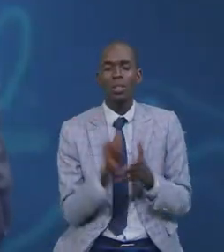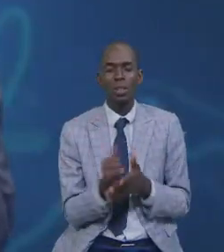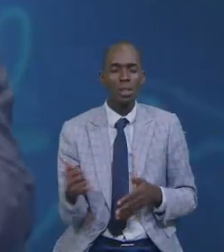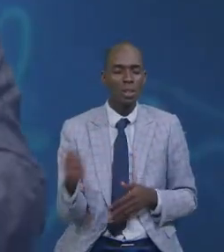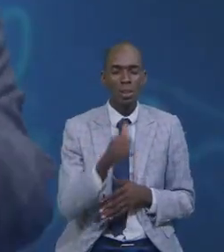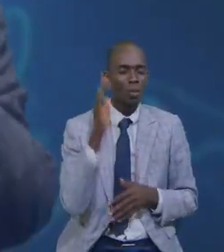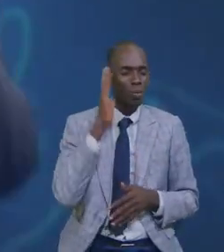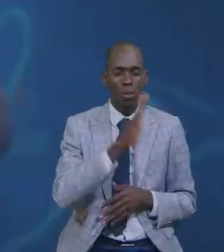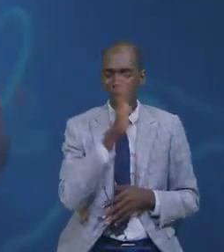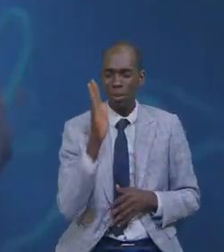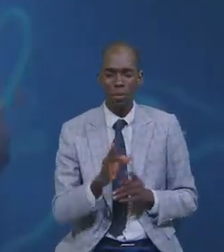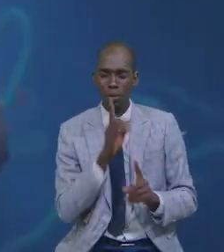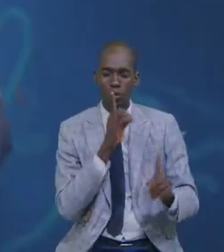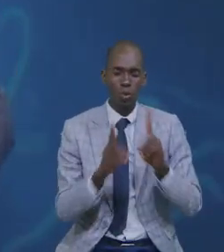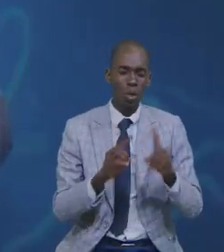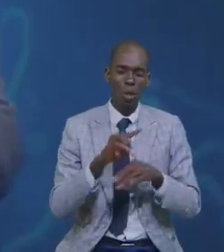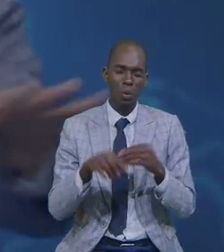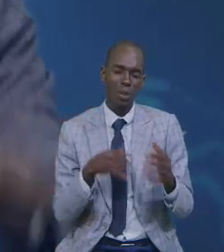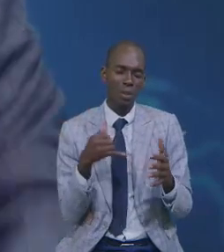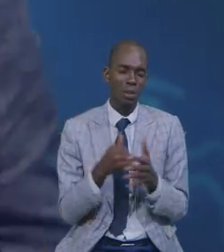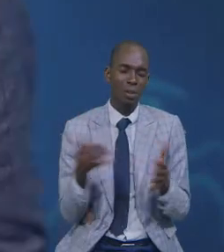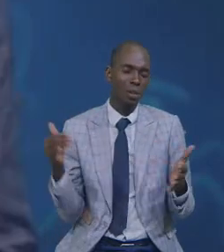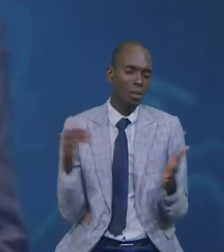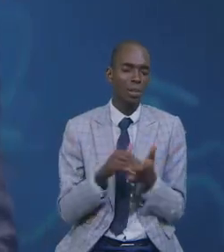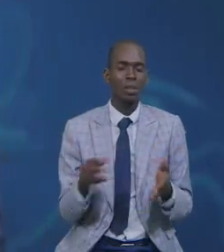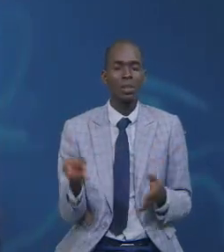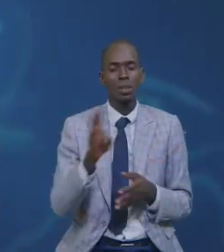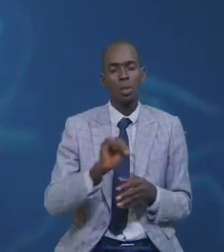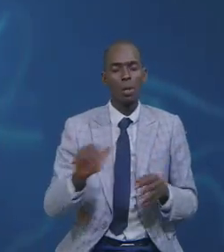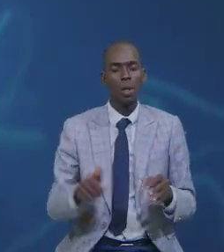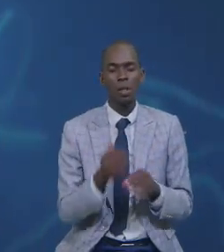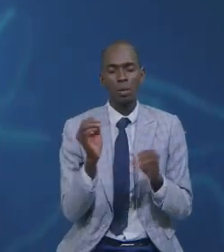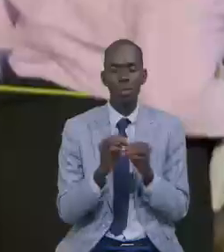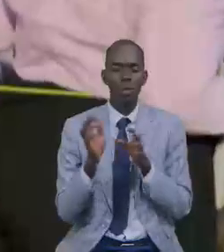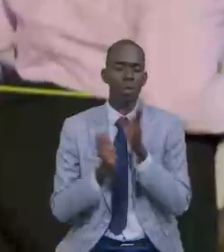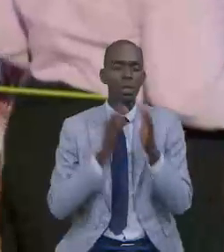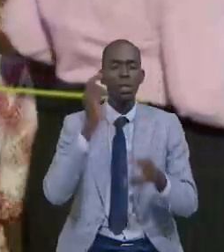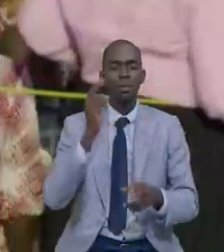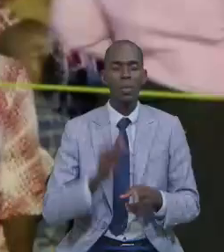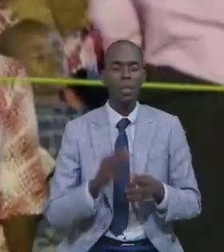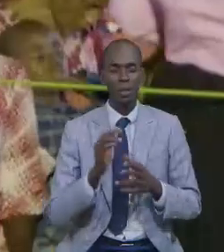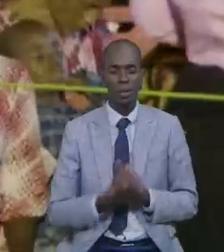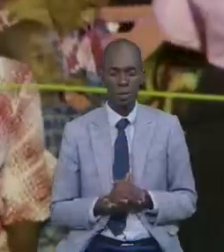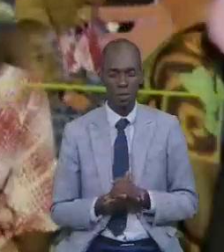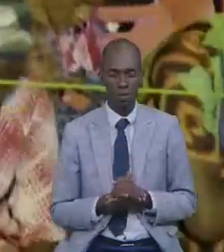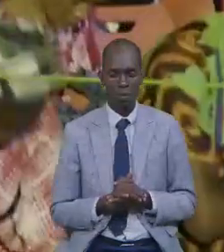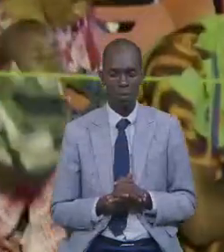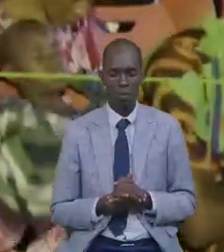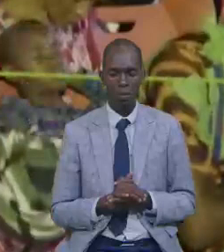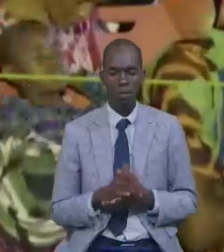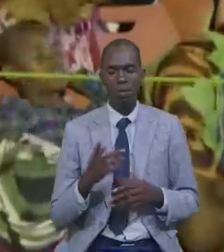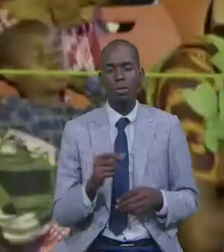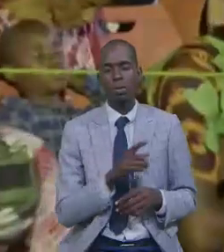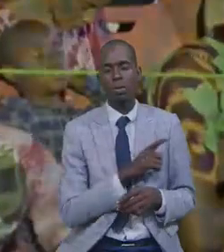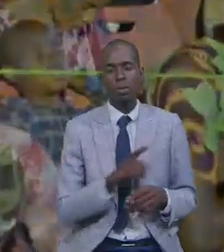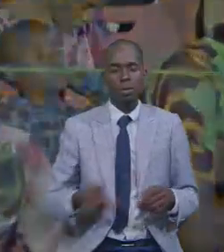about it against them anymore in Jesus' name. The Lord gives